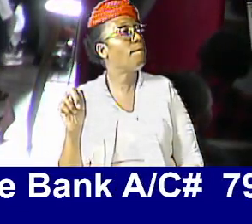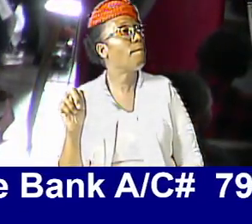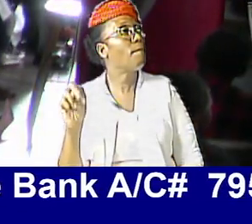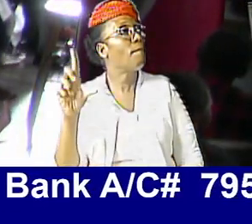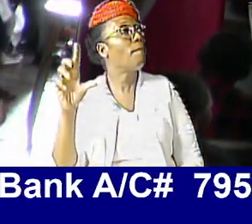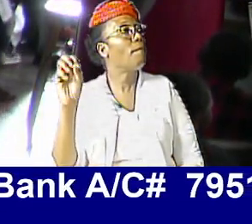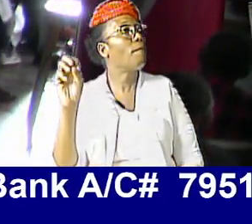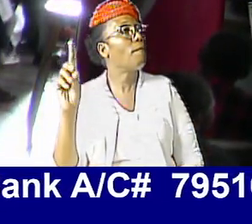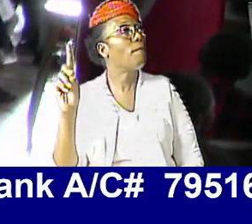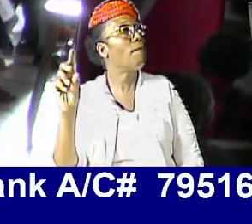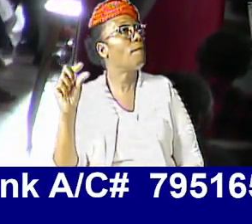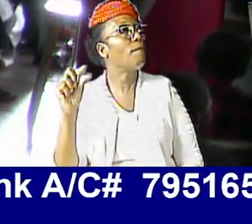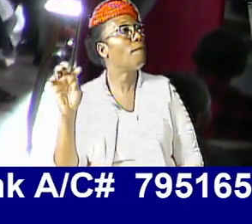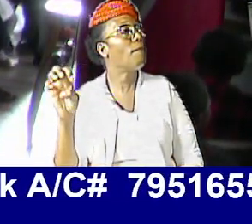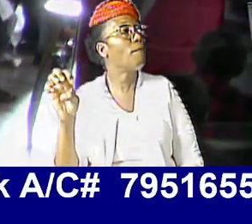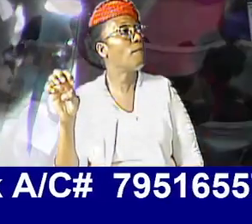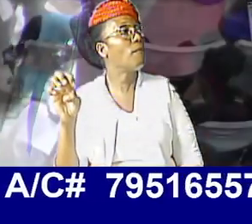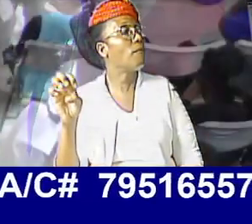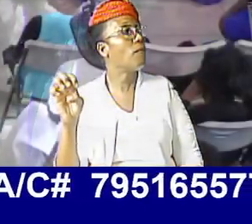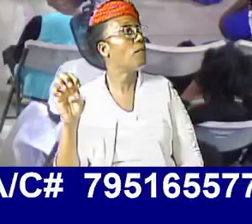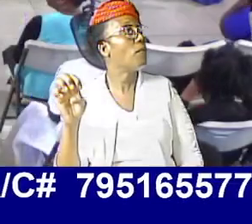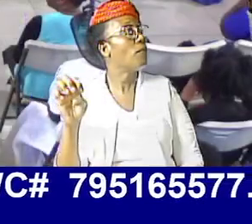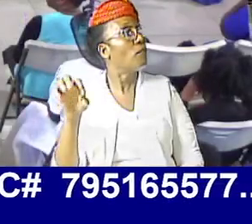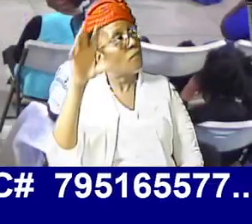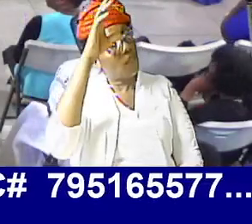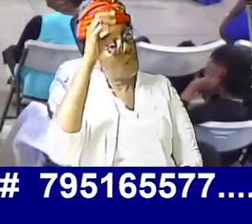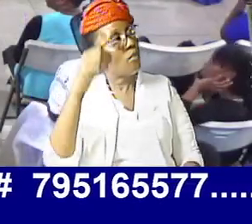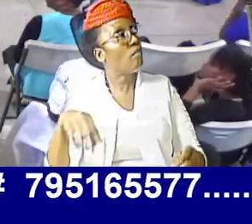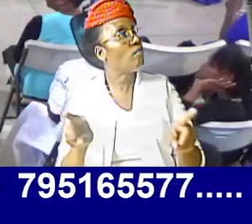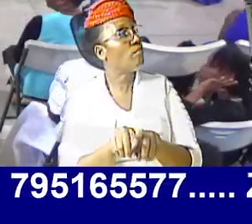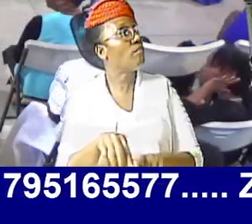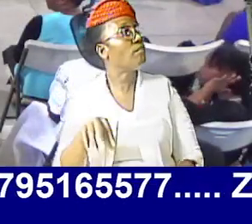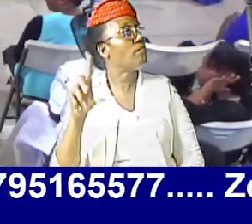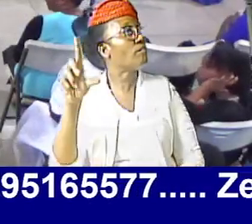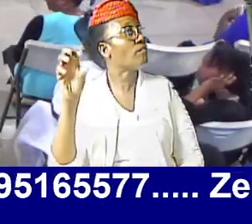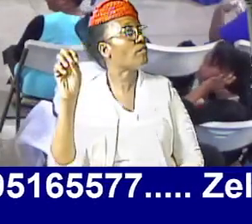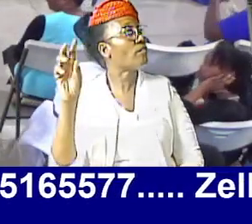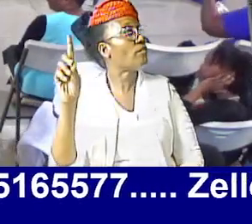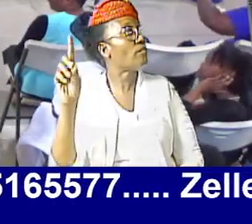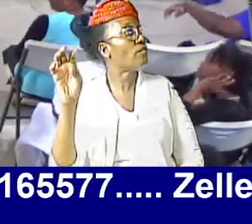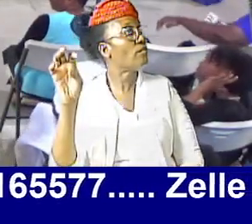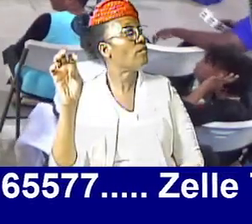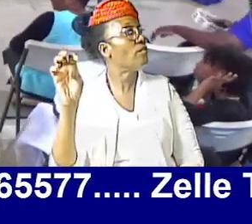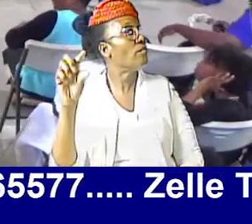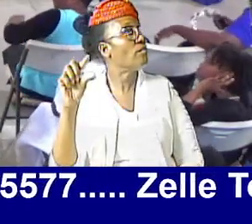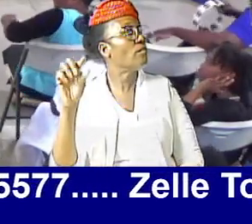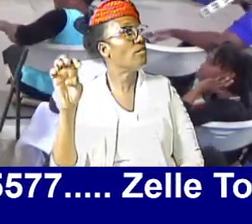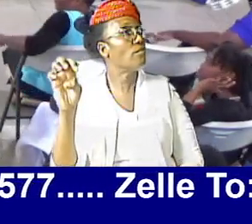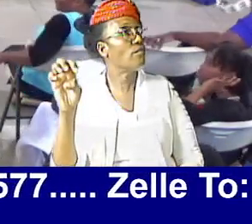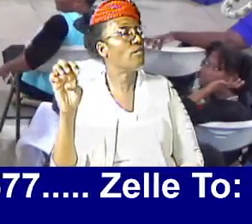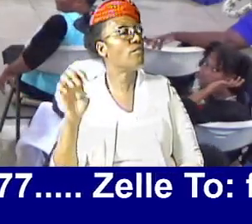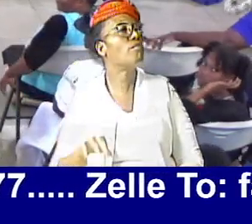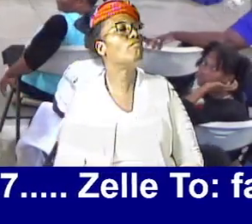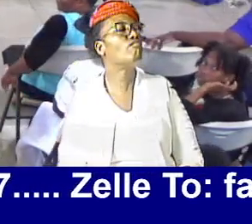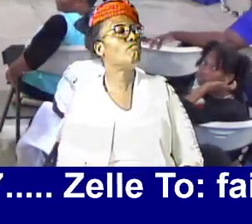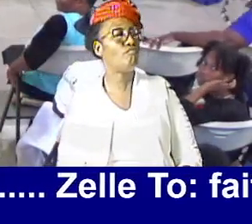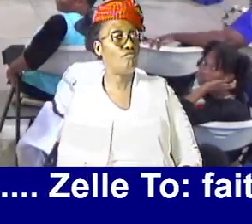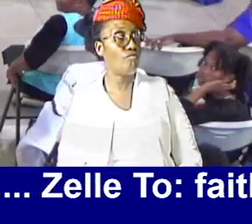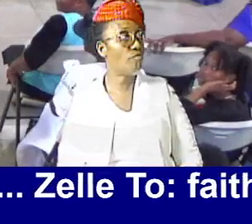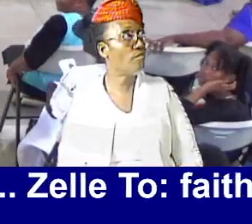Jesus. Amen. Brother Antoine, can you probably come first while the three ladies get themselves